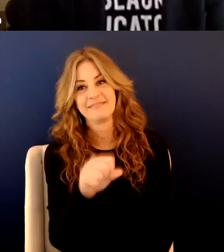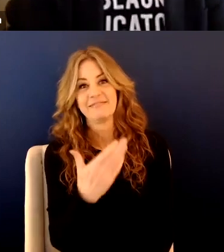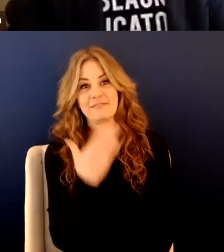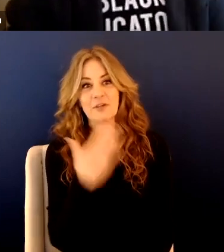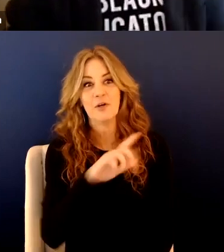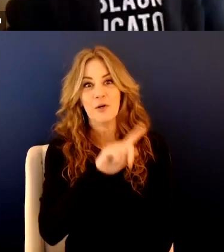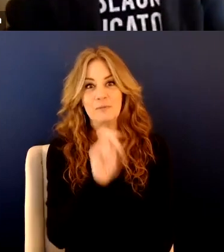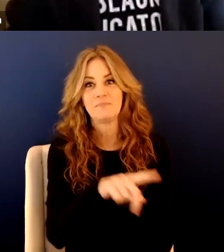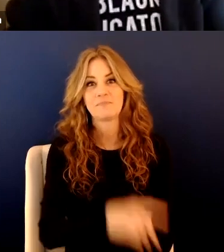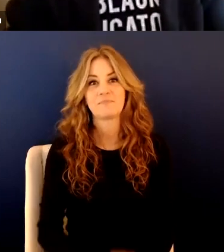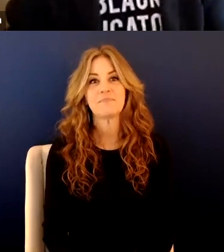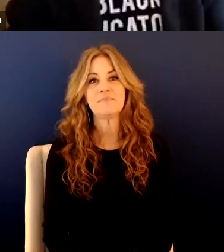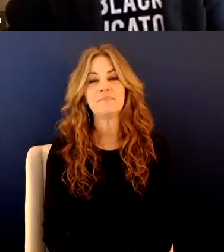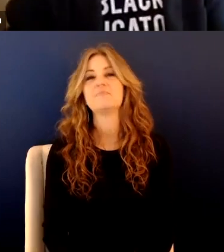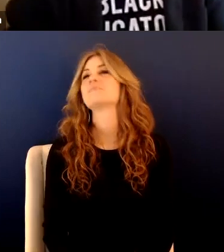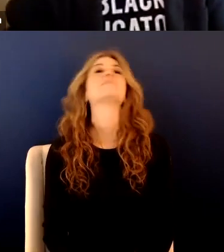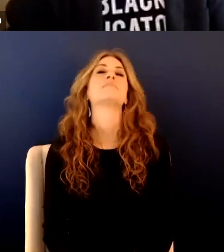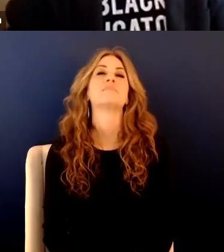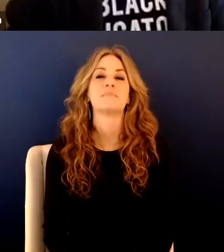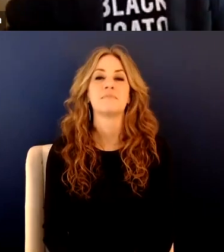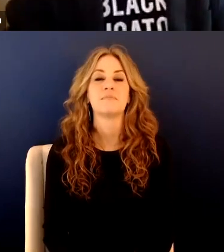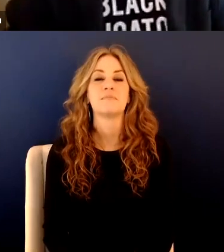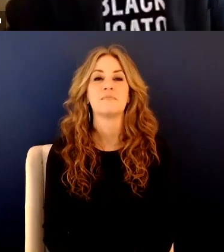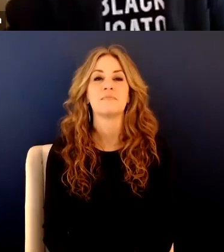question. And I wish I had,